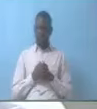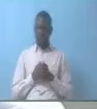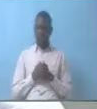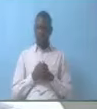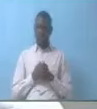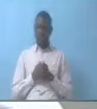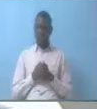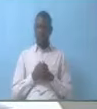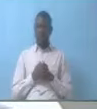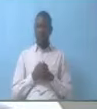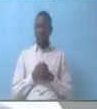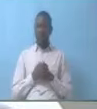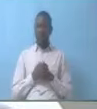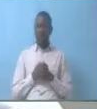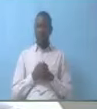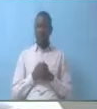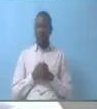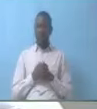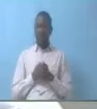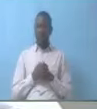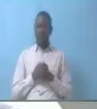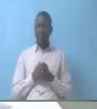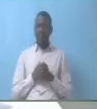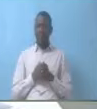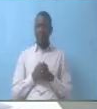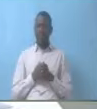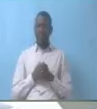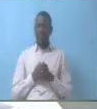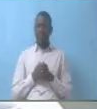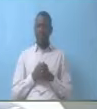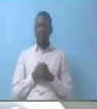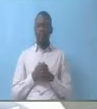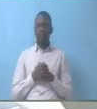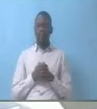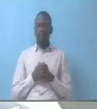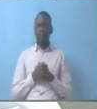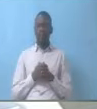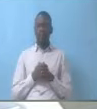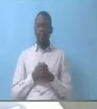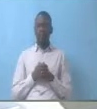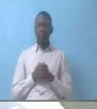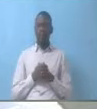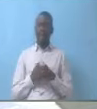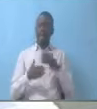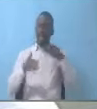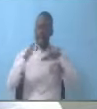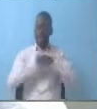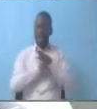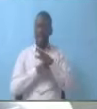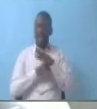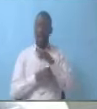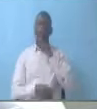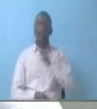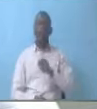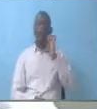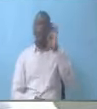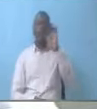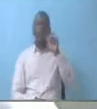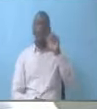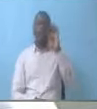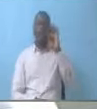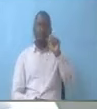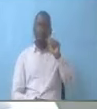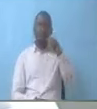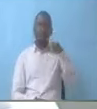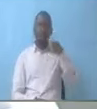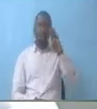enter Fafa Mbai as the new Attorney General and Minister of Justice. Dugal na nak defa fa mbay di new minister bu S biñ seytu